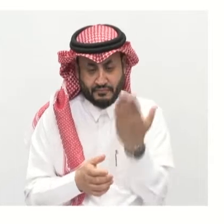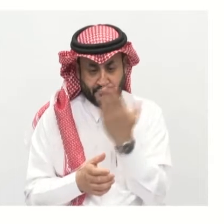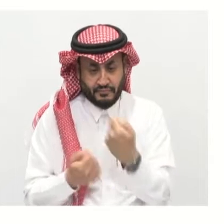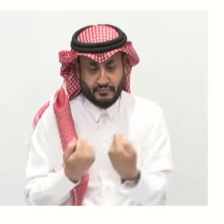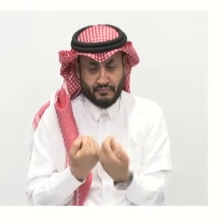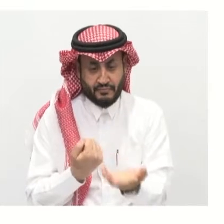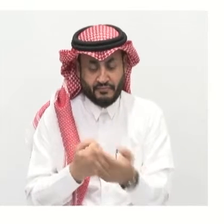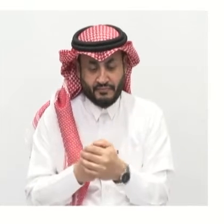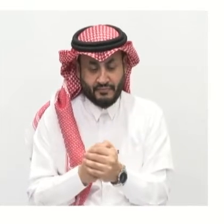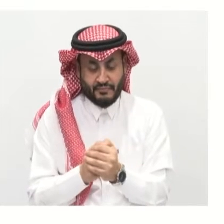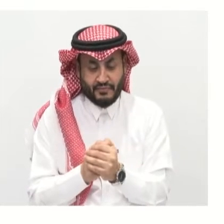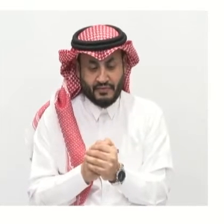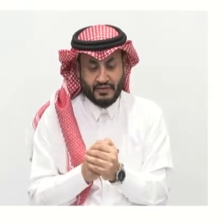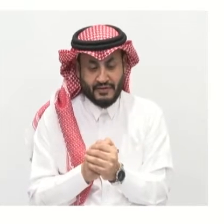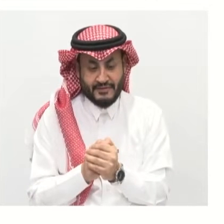together.